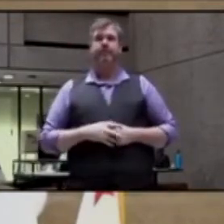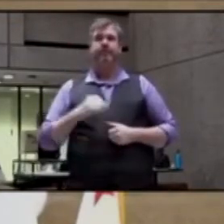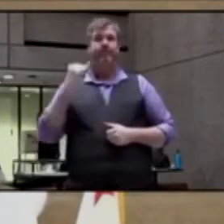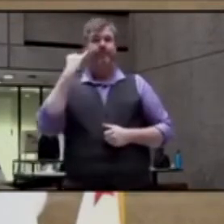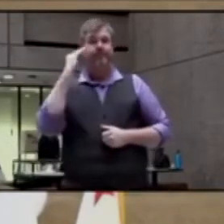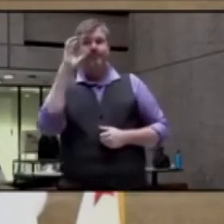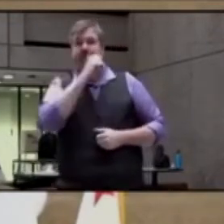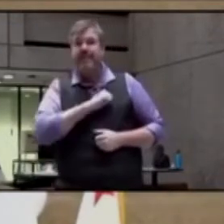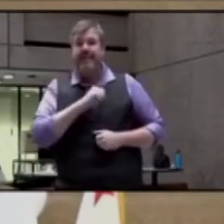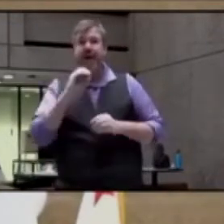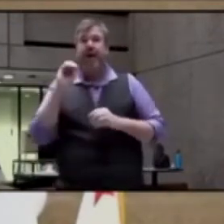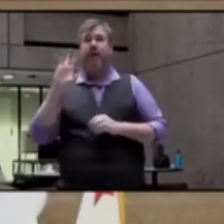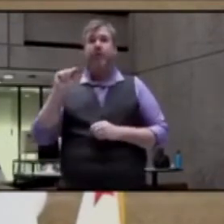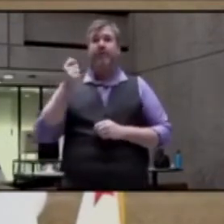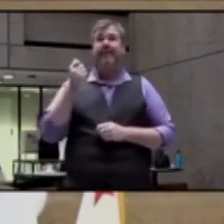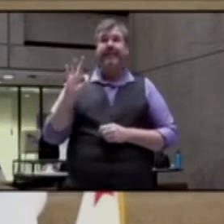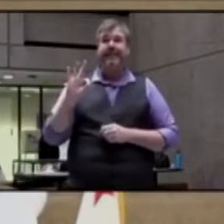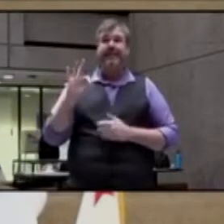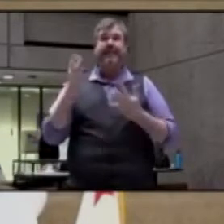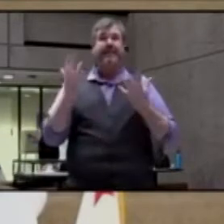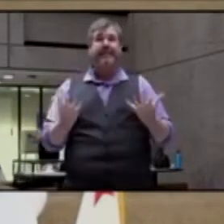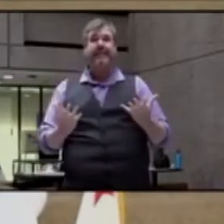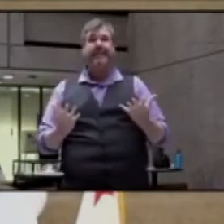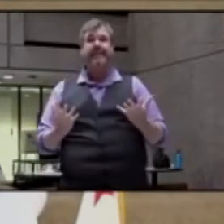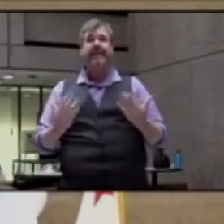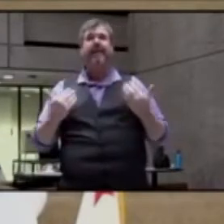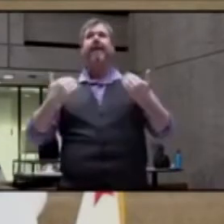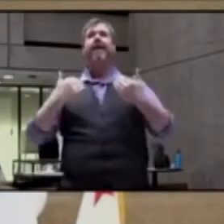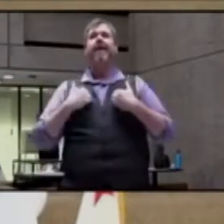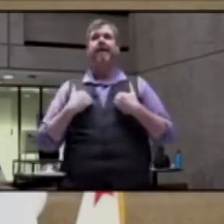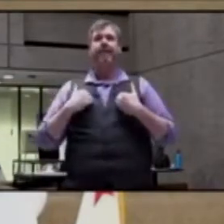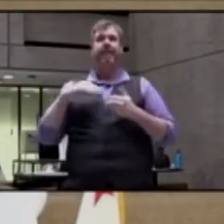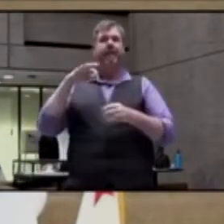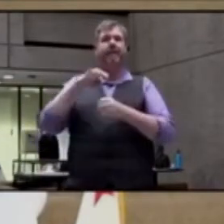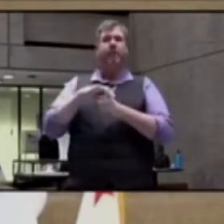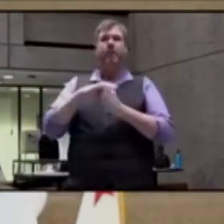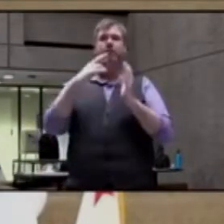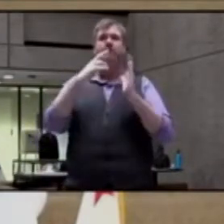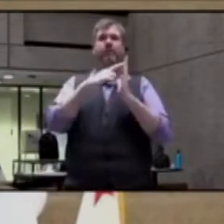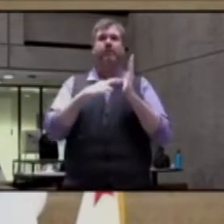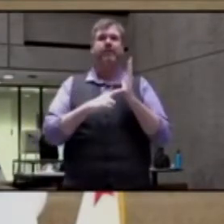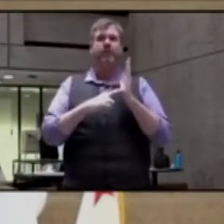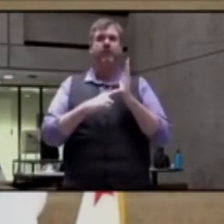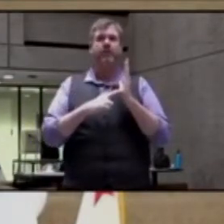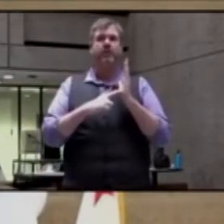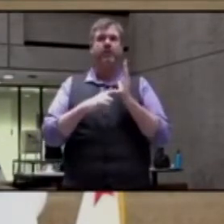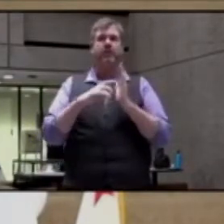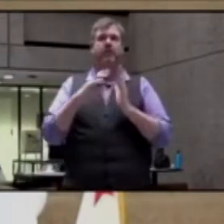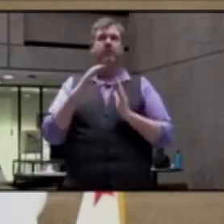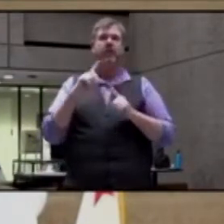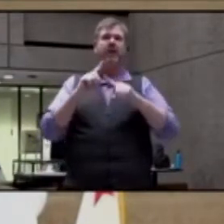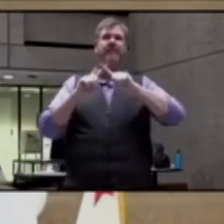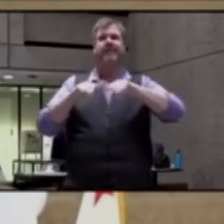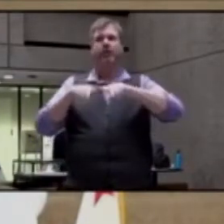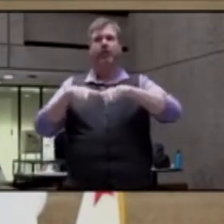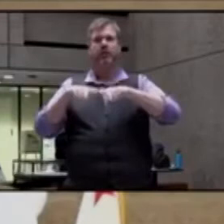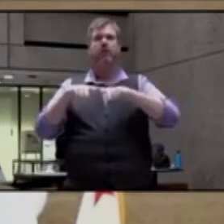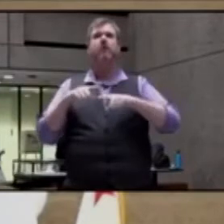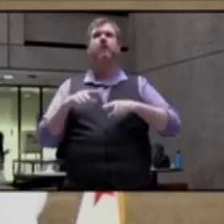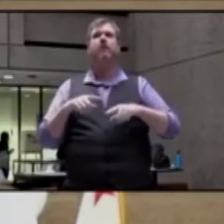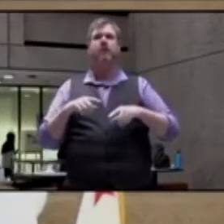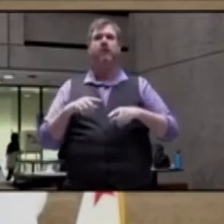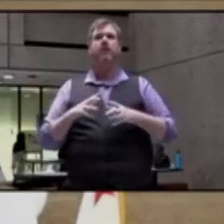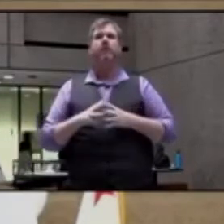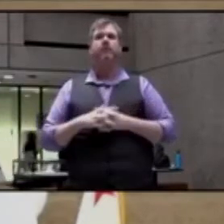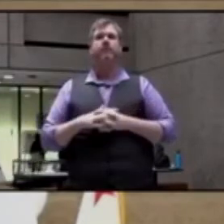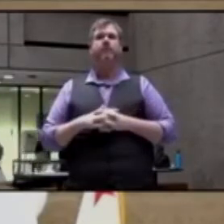voter registration. And what that is where you have to go in person, though, to a vote center or our office,